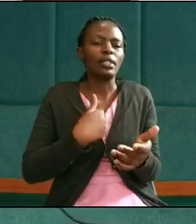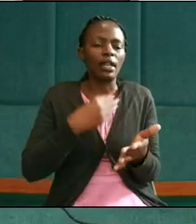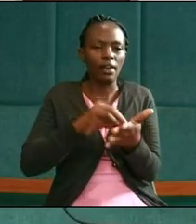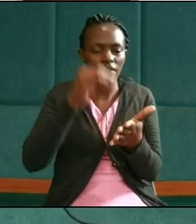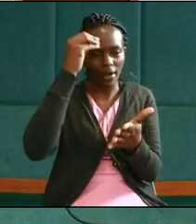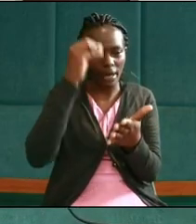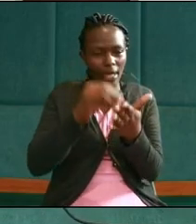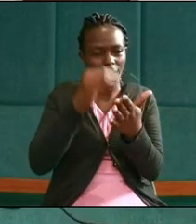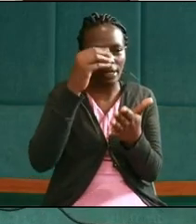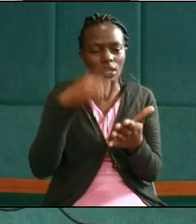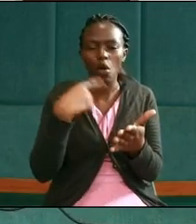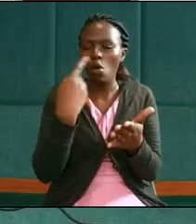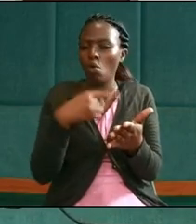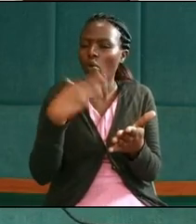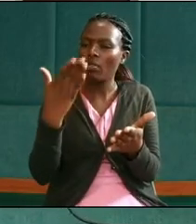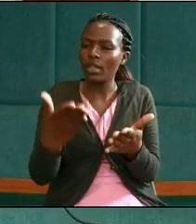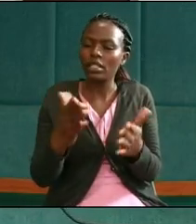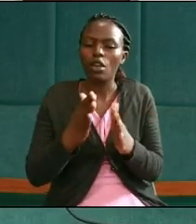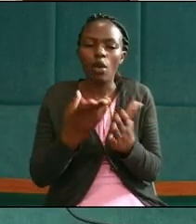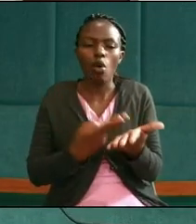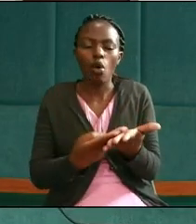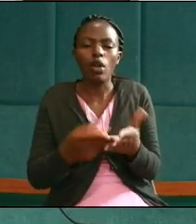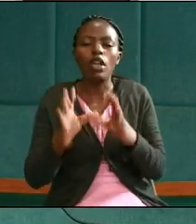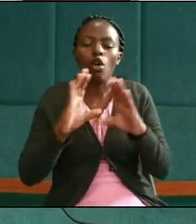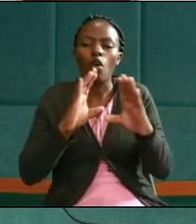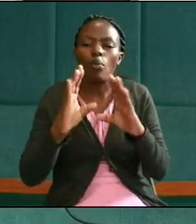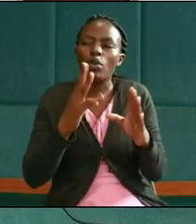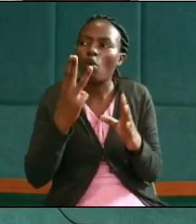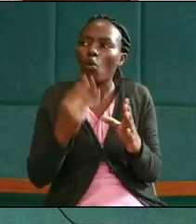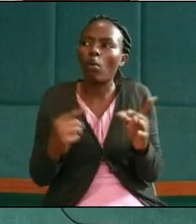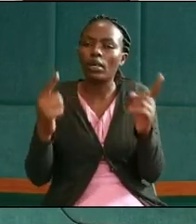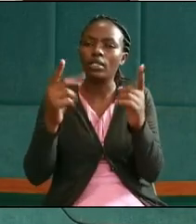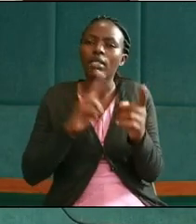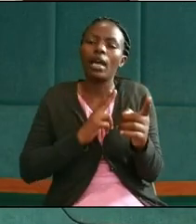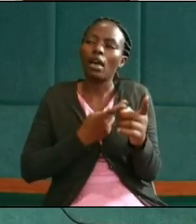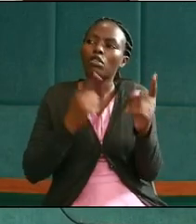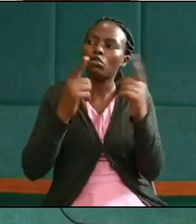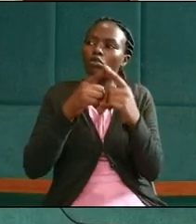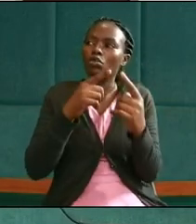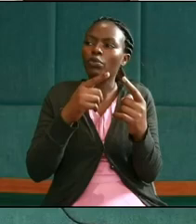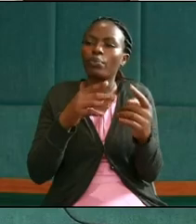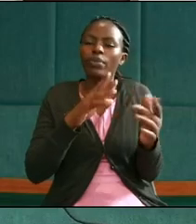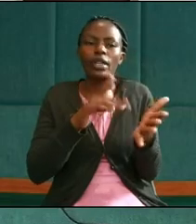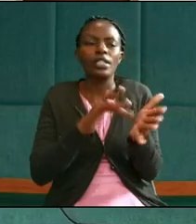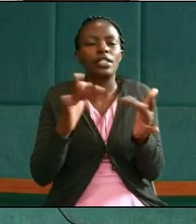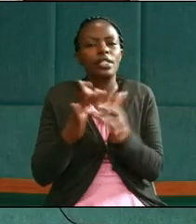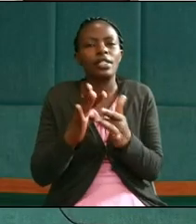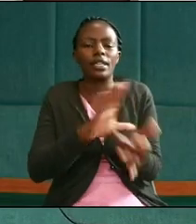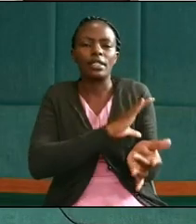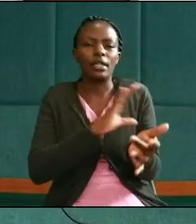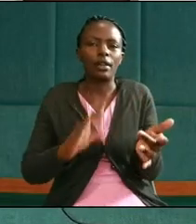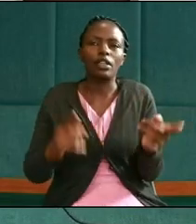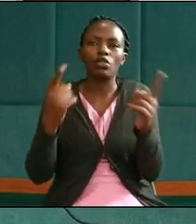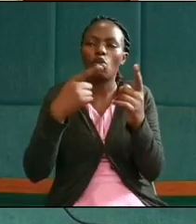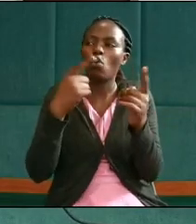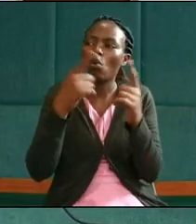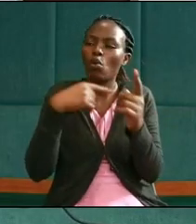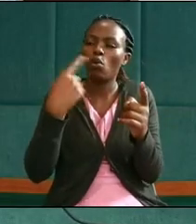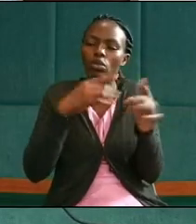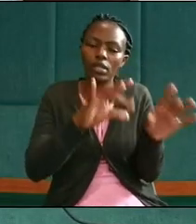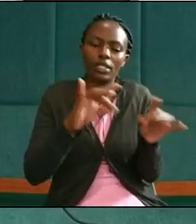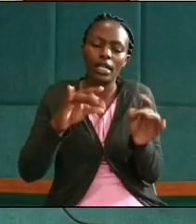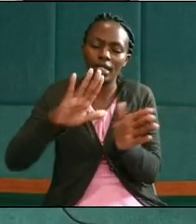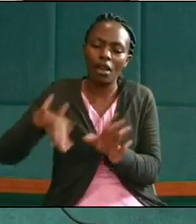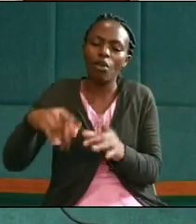the Holy Communion points us to. Jesus Christ, the Lamb of God, who takes away the sins of the world. We have